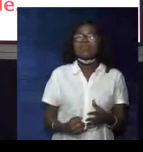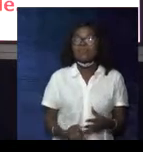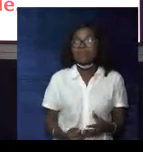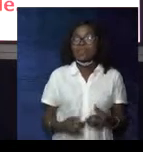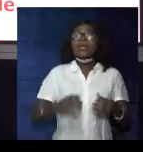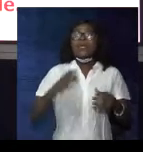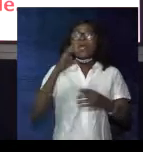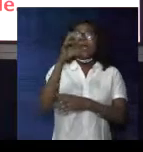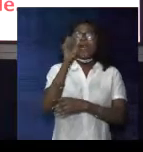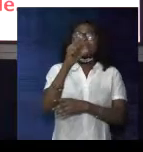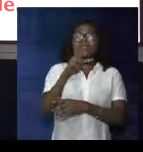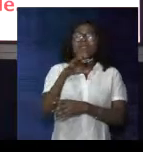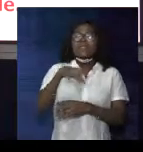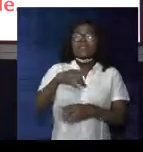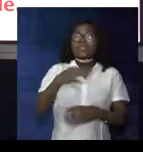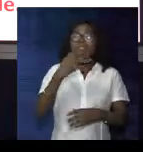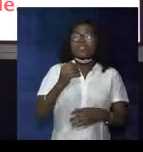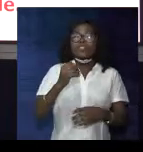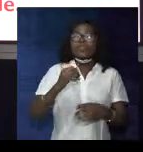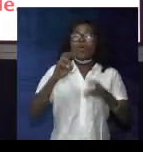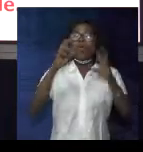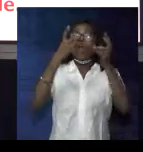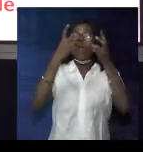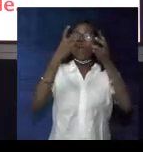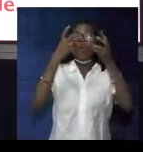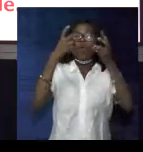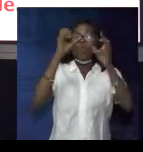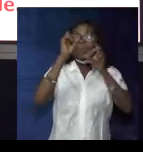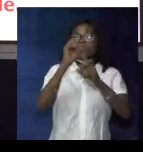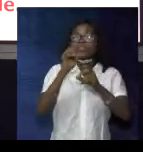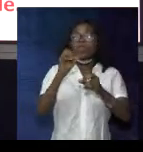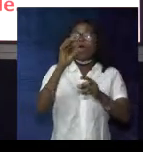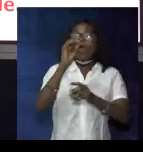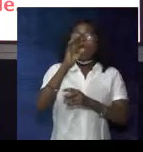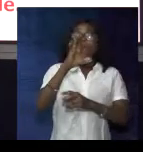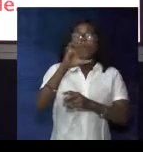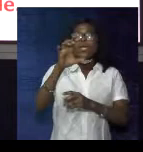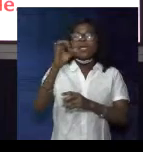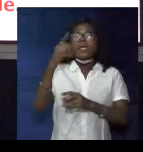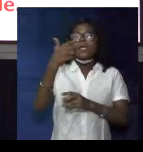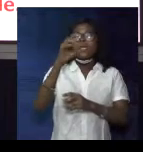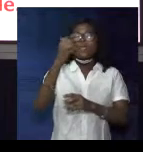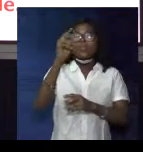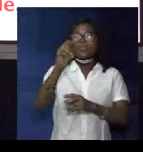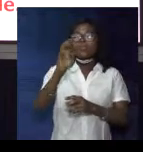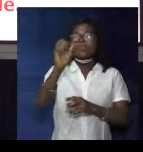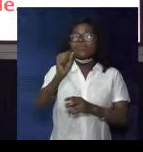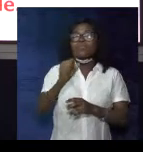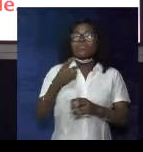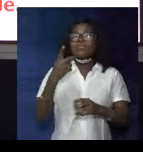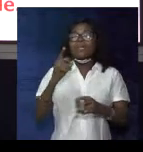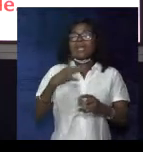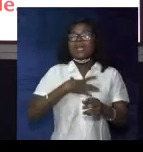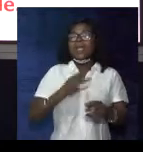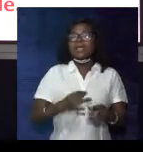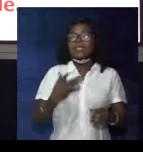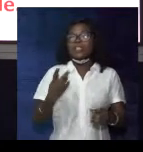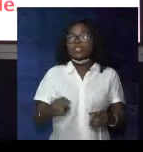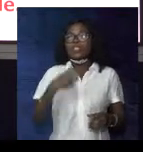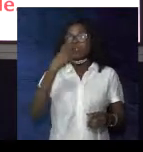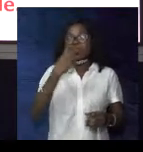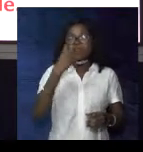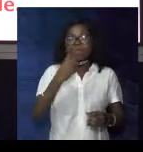It expresses subjective obligations. Subjective obligations like the